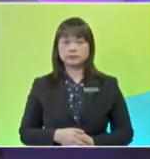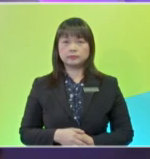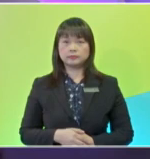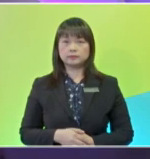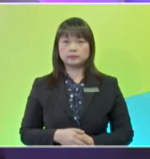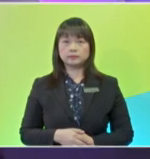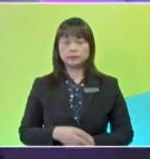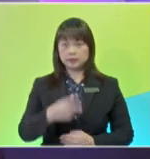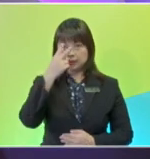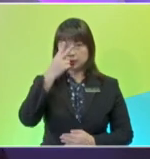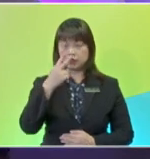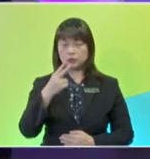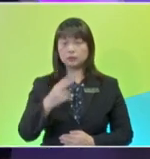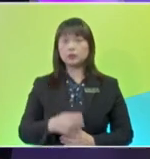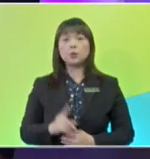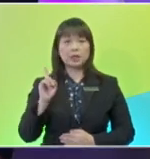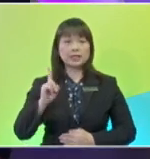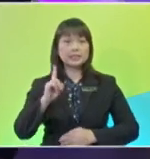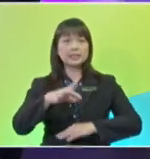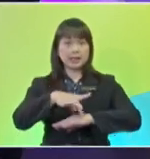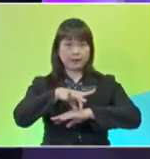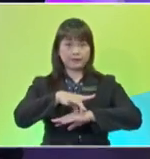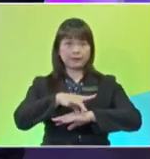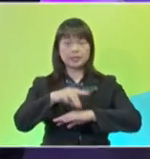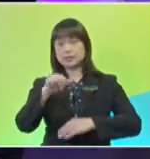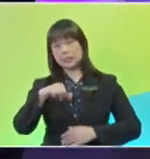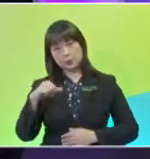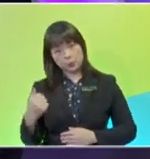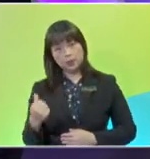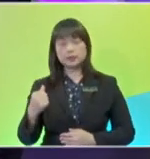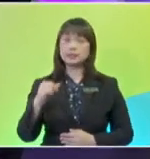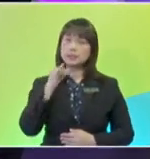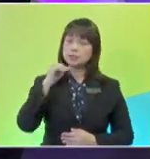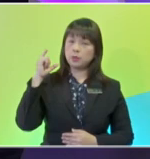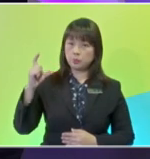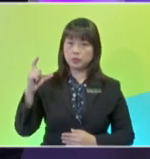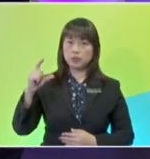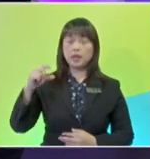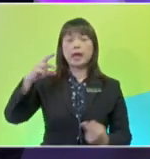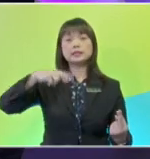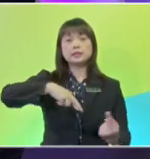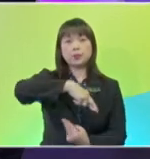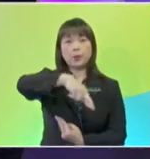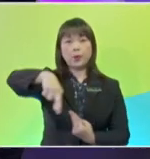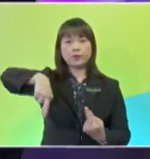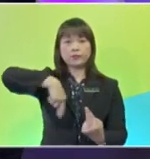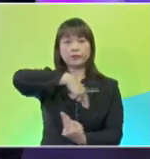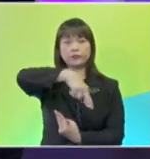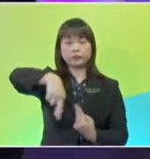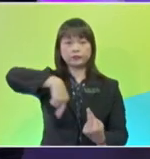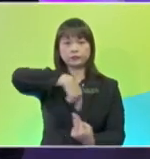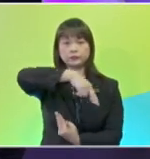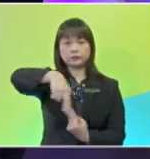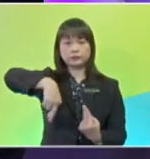be the Moon. Okay. Okay. So, I need to revolve around you. Okay. Okay. Okay, got